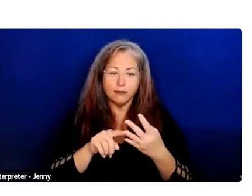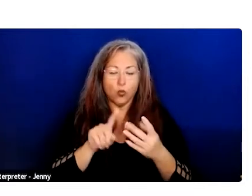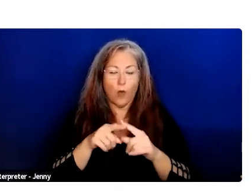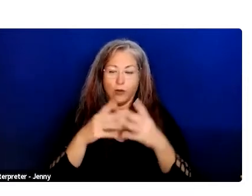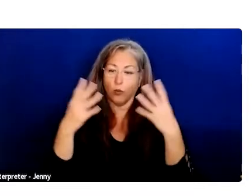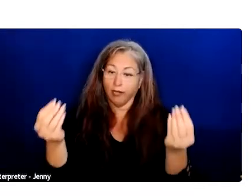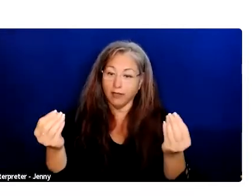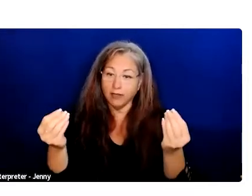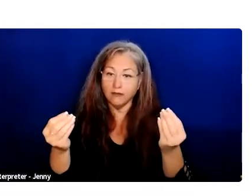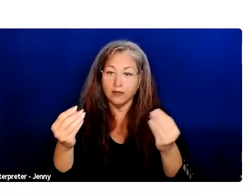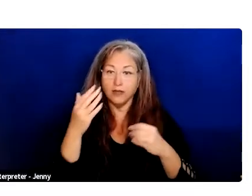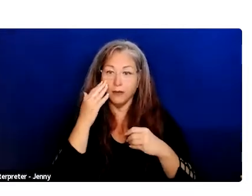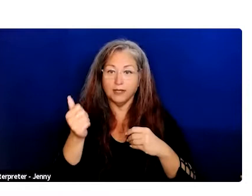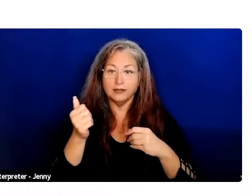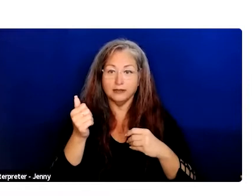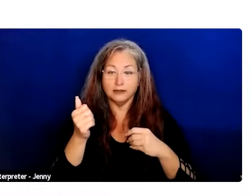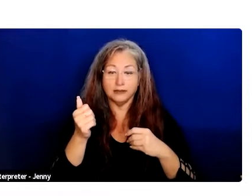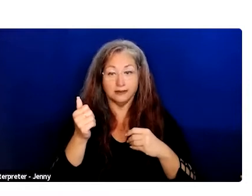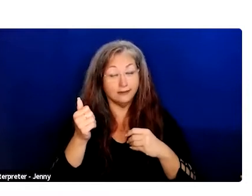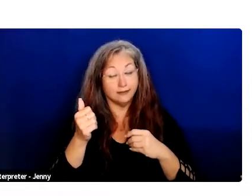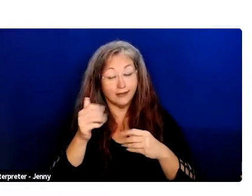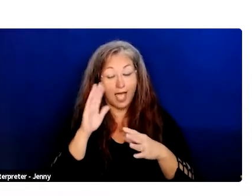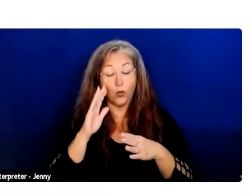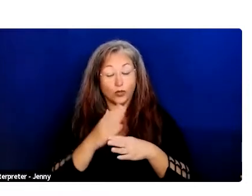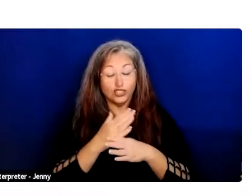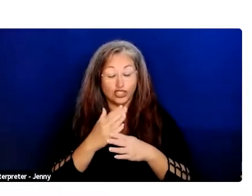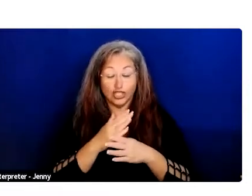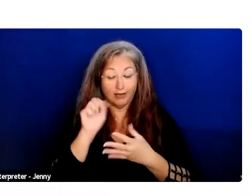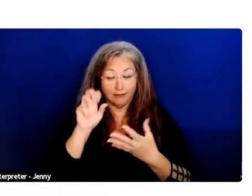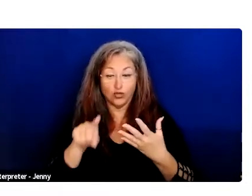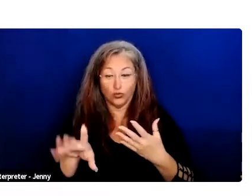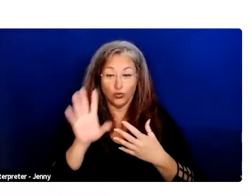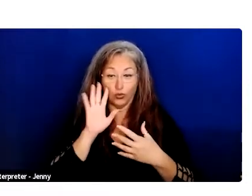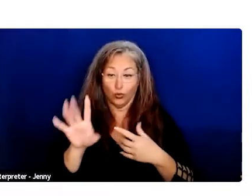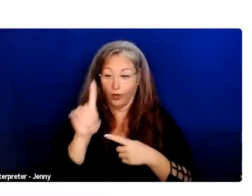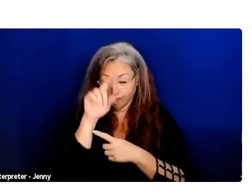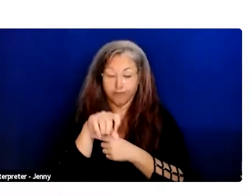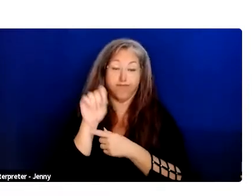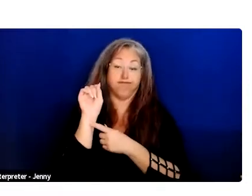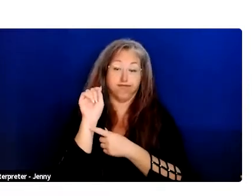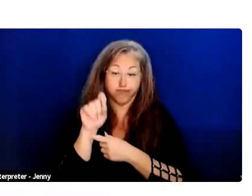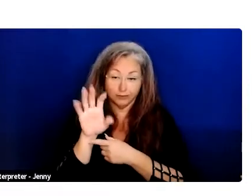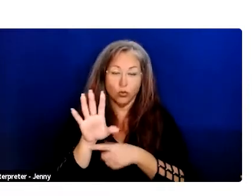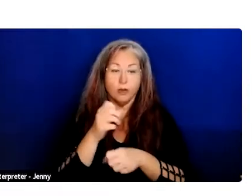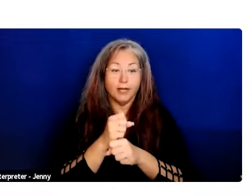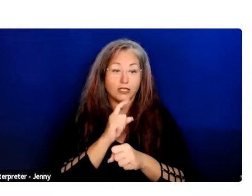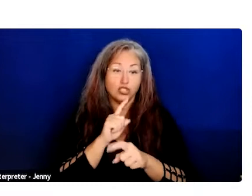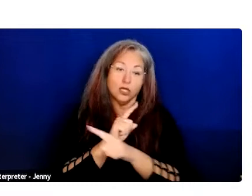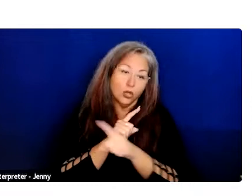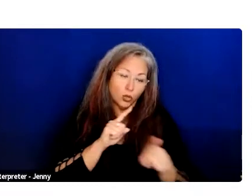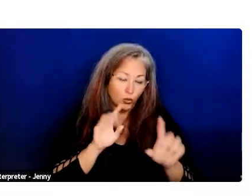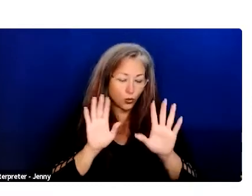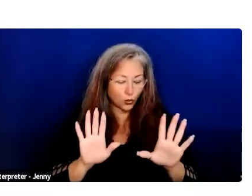with, because I will be sharing things that will have your mind boggling. And I want to make sure that you feel that